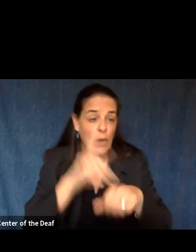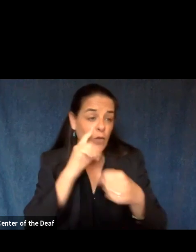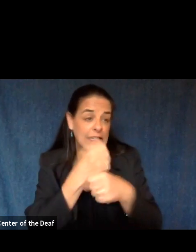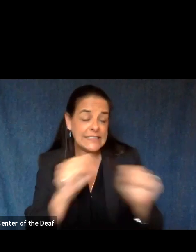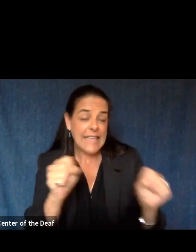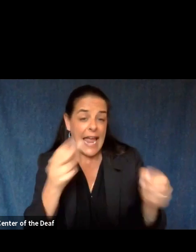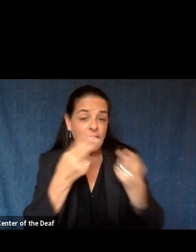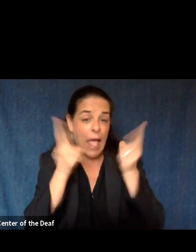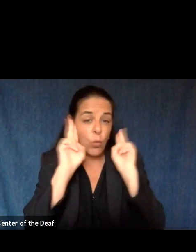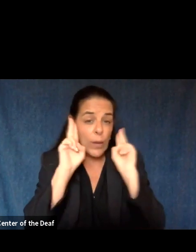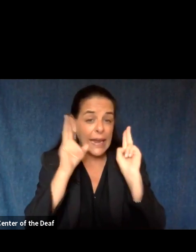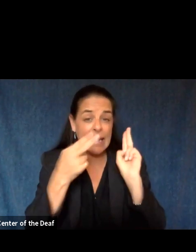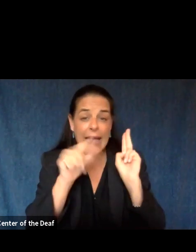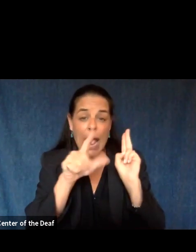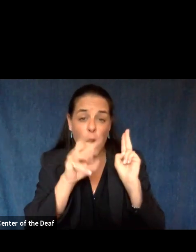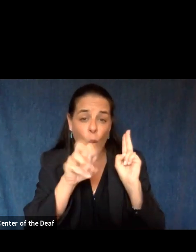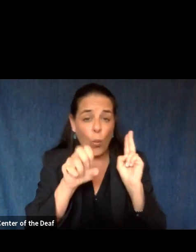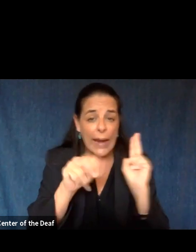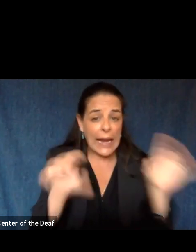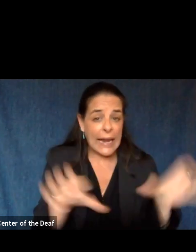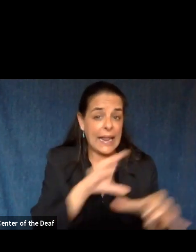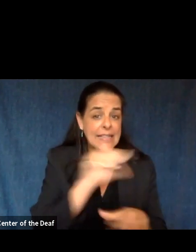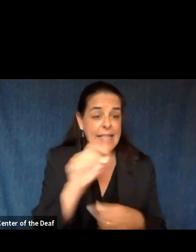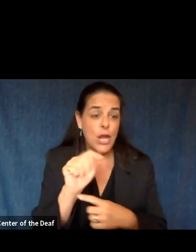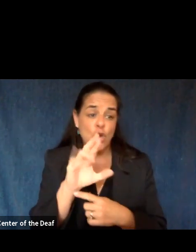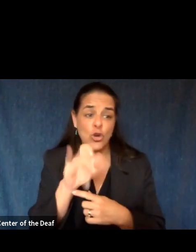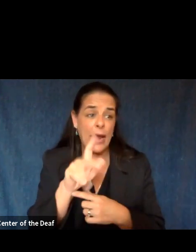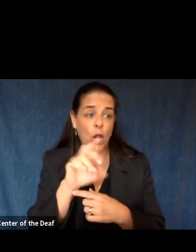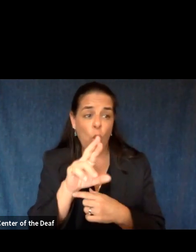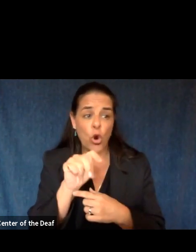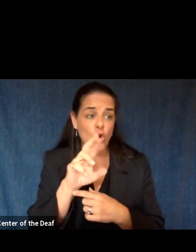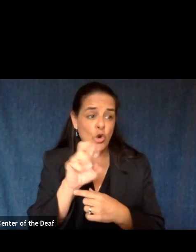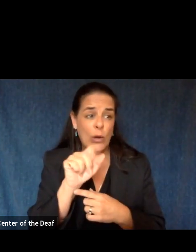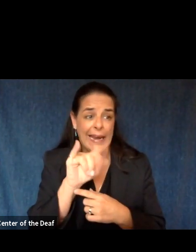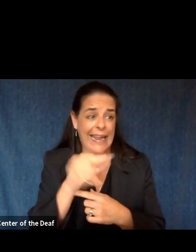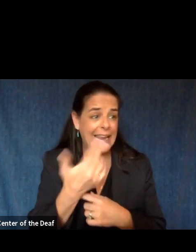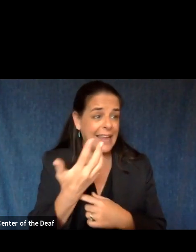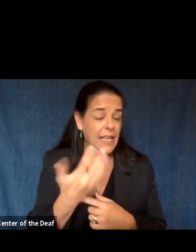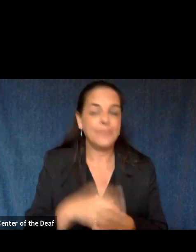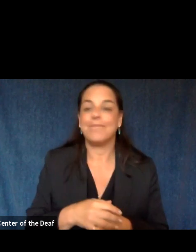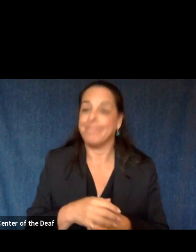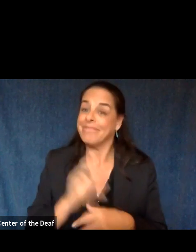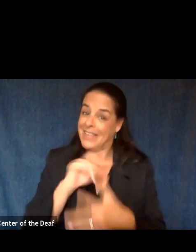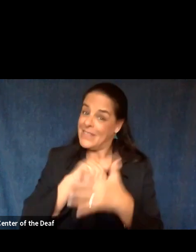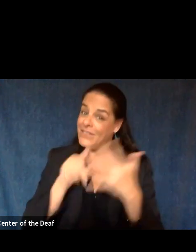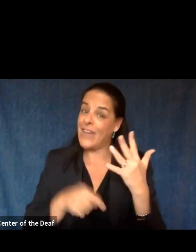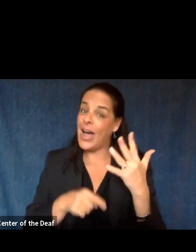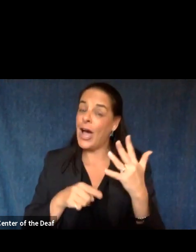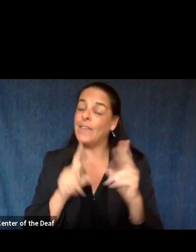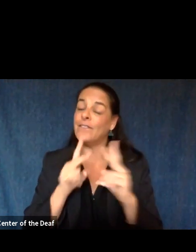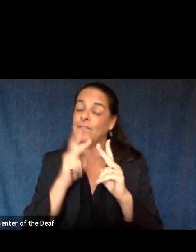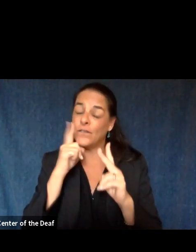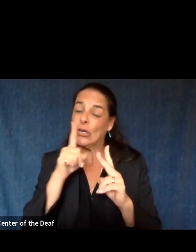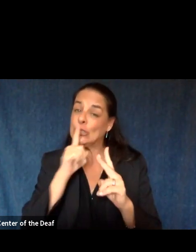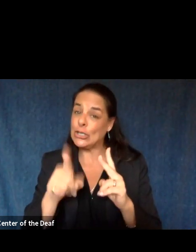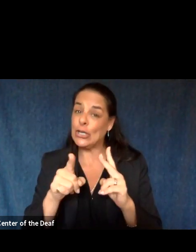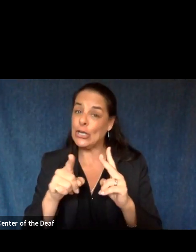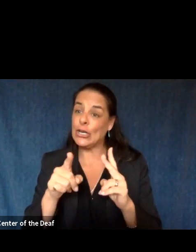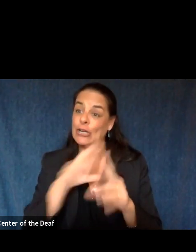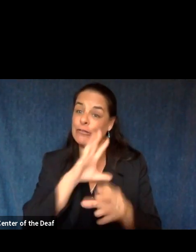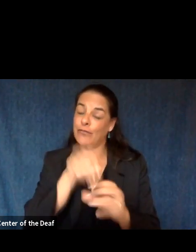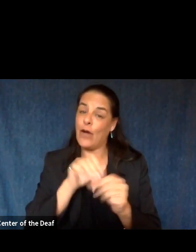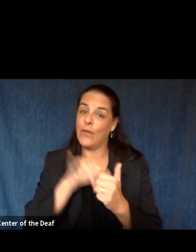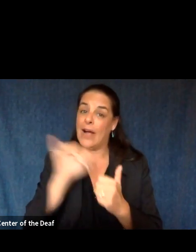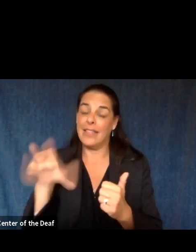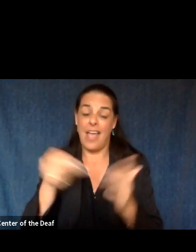or trick-or-treating? The 5 core actions will come into play definitely there. And, you know, I honestly